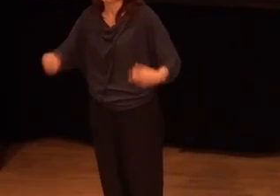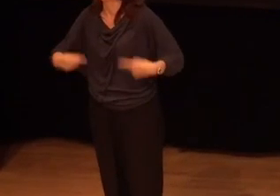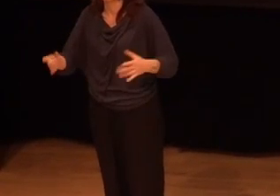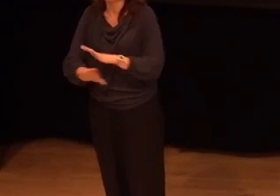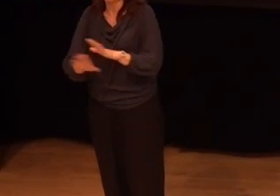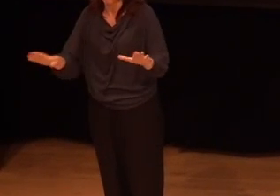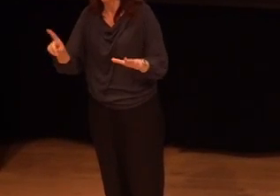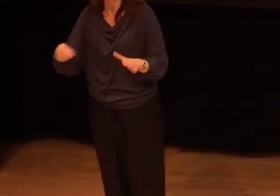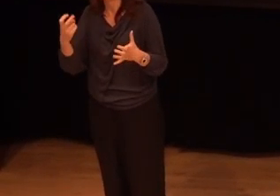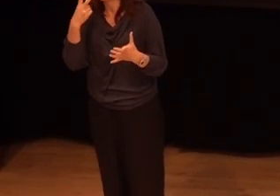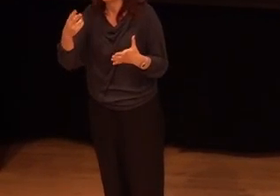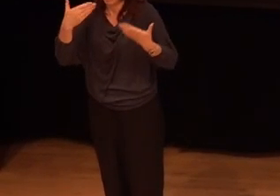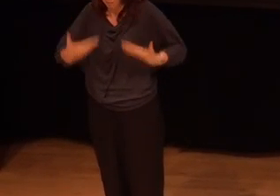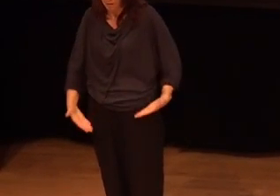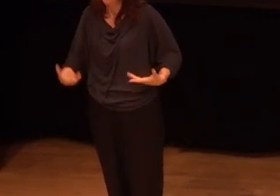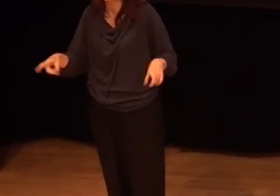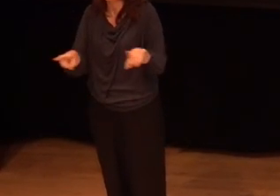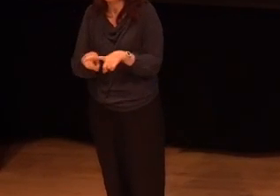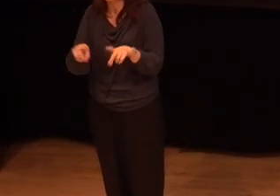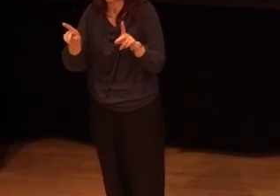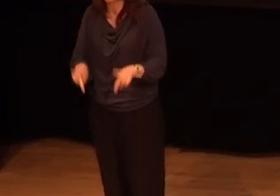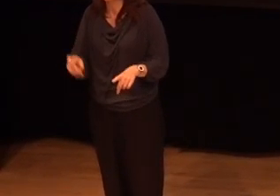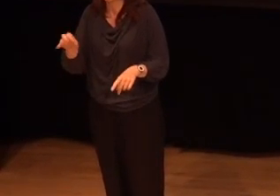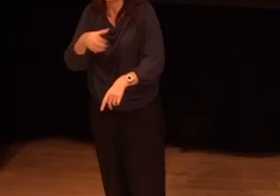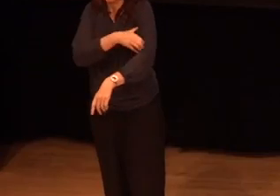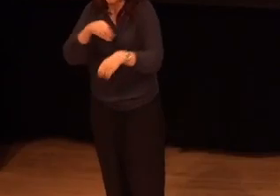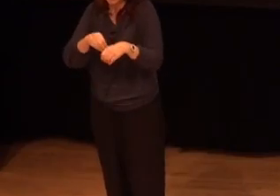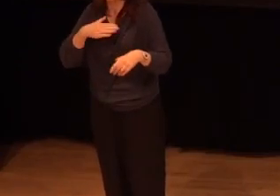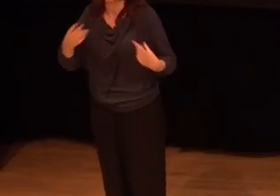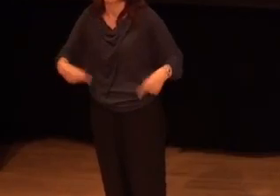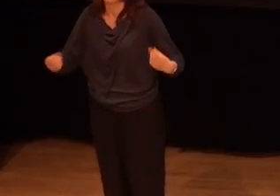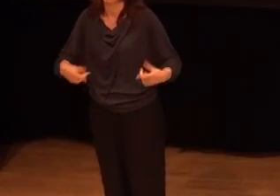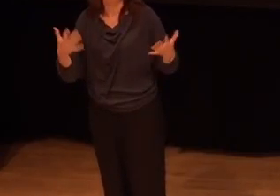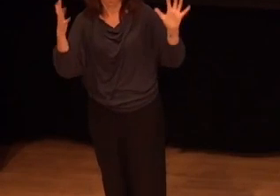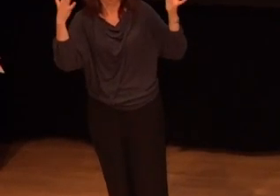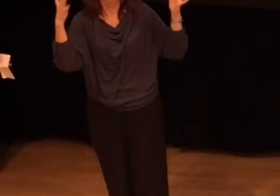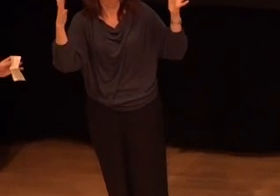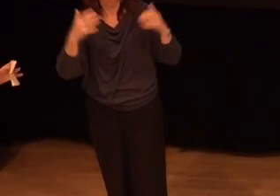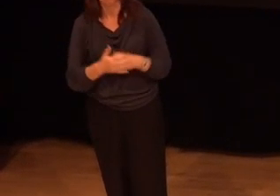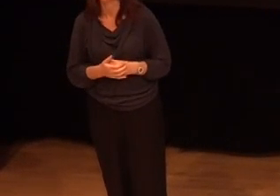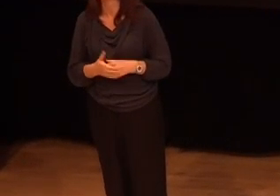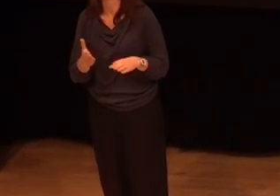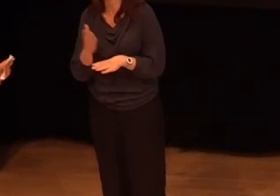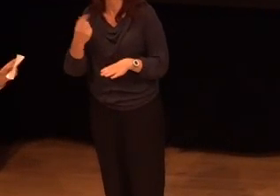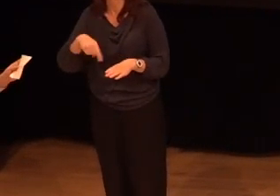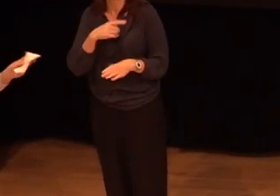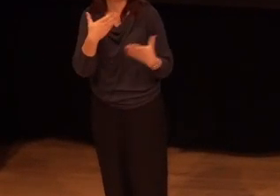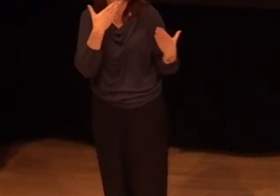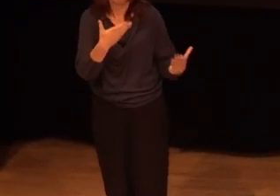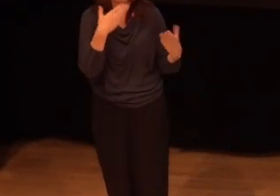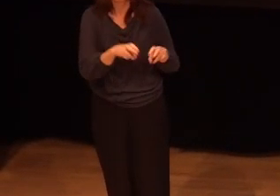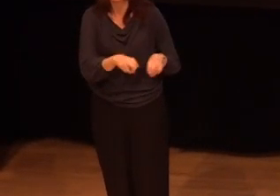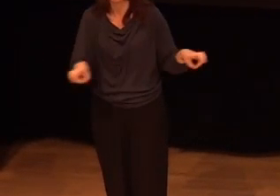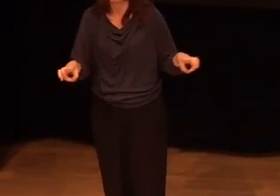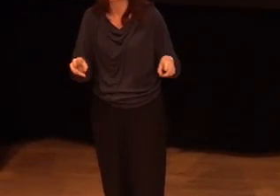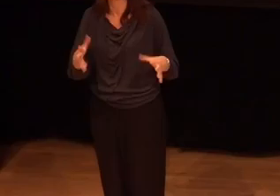want to be seen as a person of power in my wheelchair. Folks, before we thank our